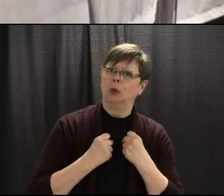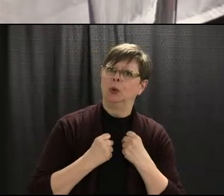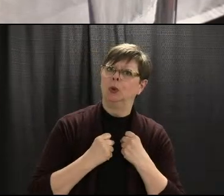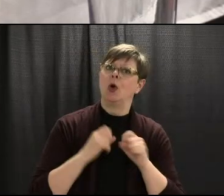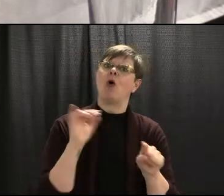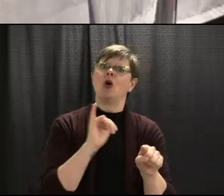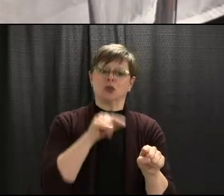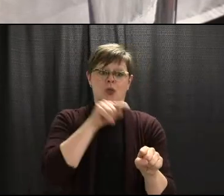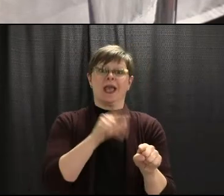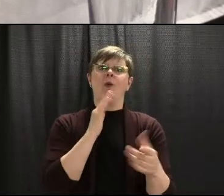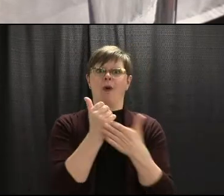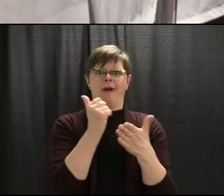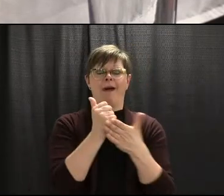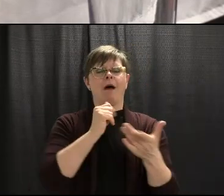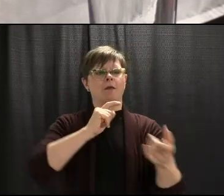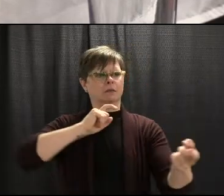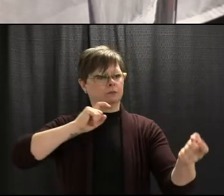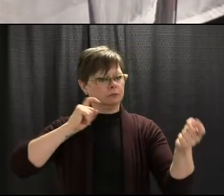for changing